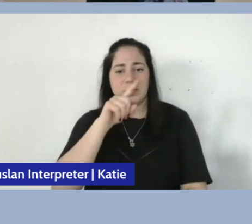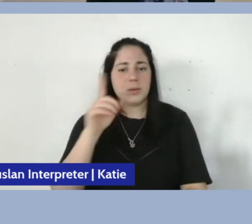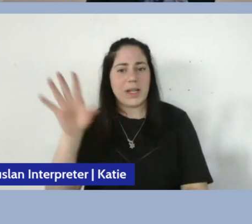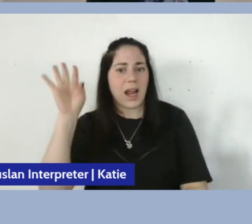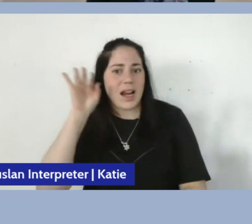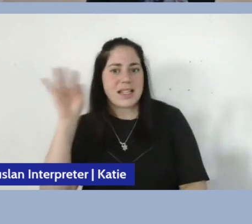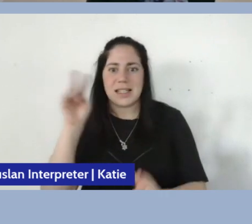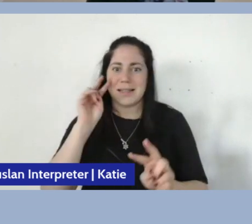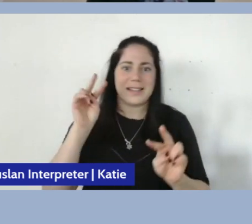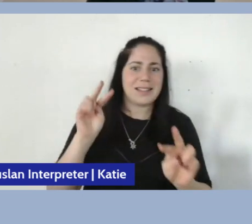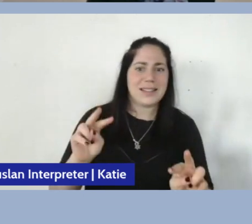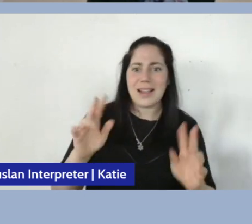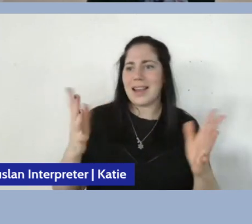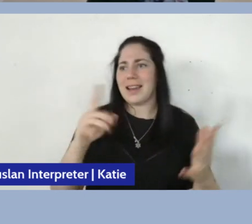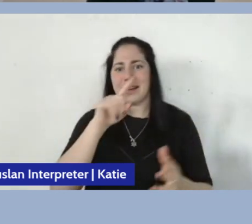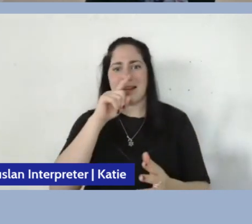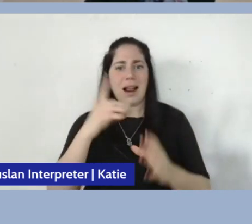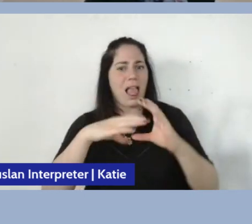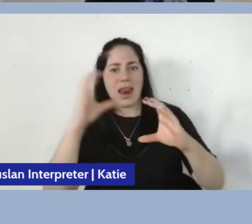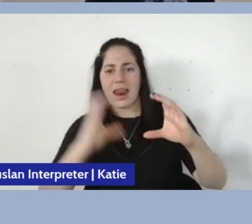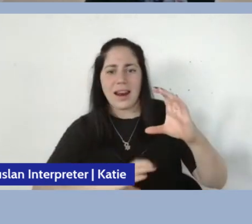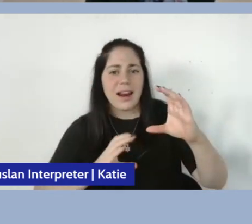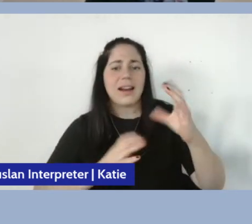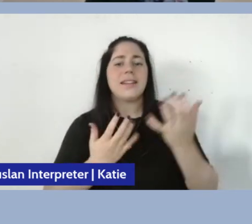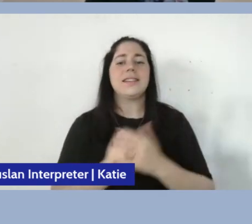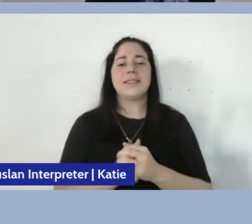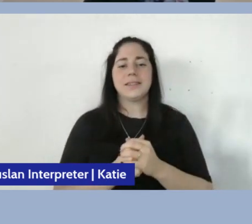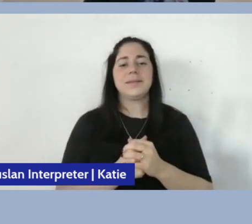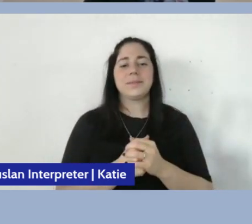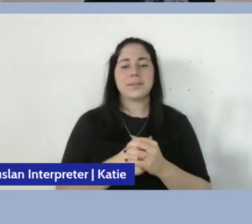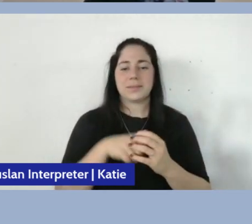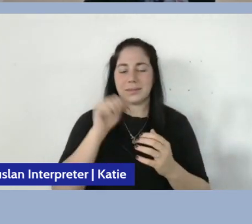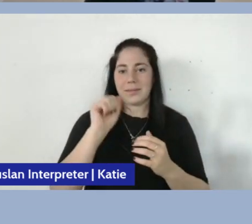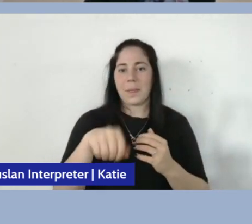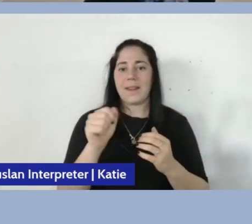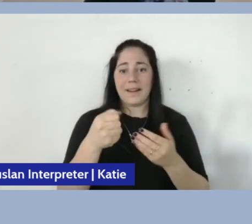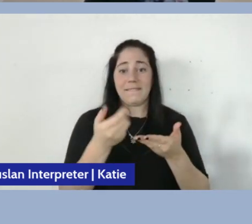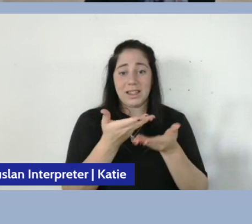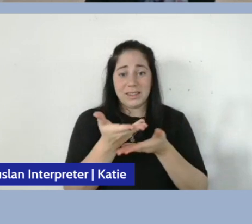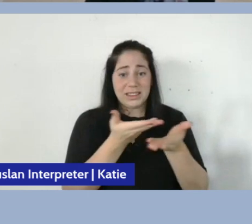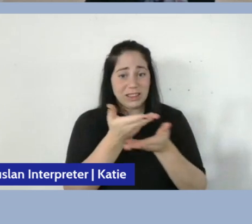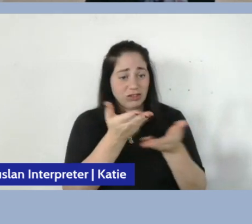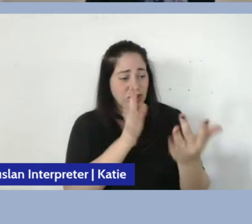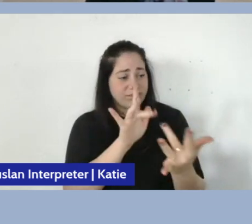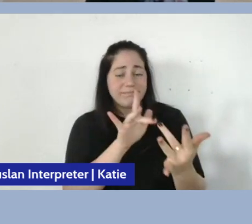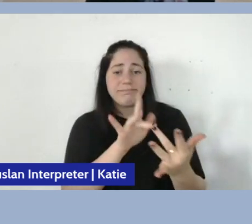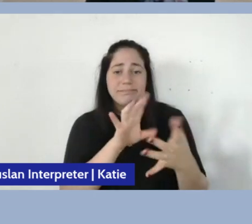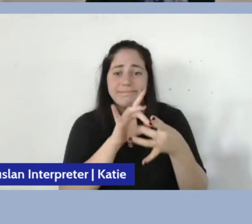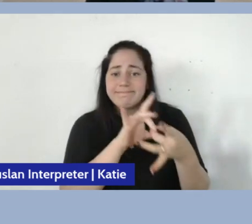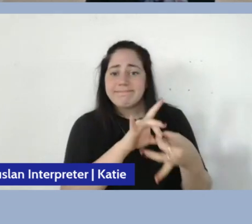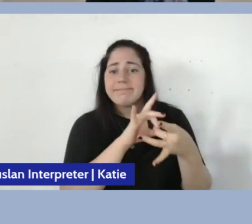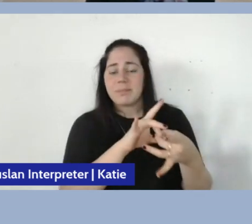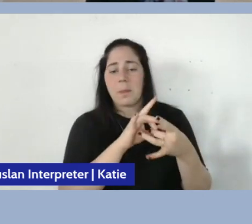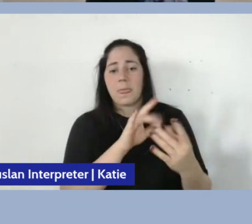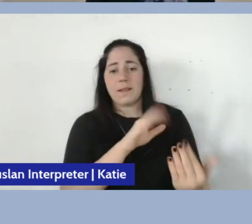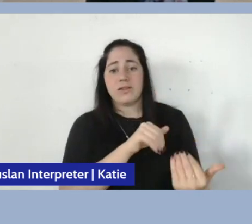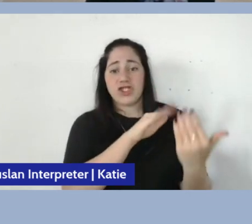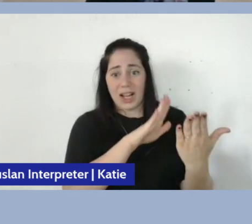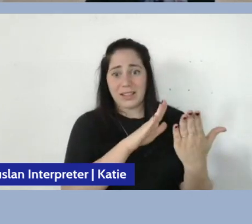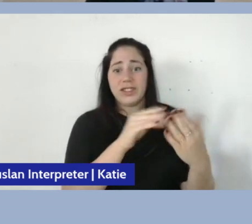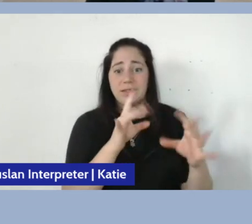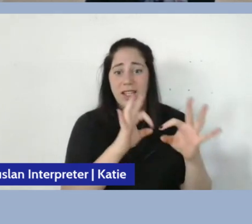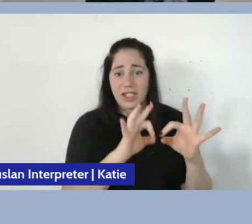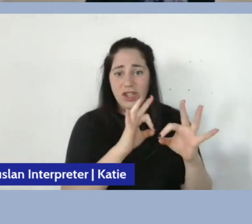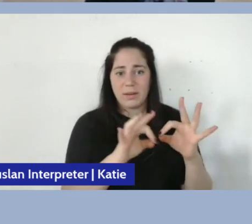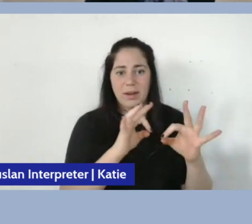by both parties being able to communicate with each other. So it's an interactional challenge for the interpreter, but it is not their call